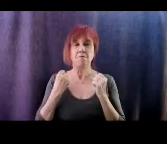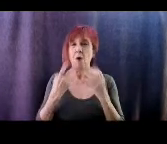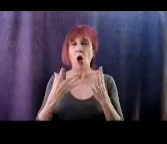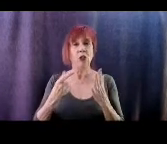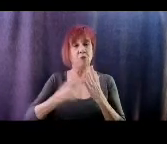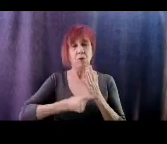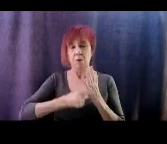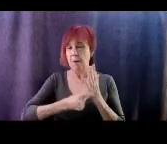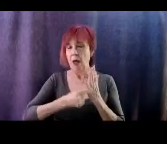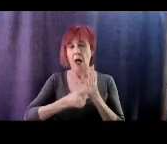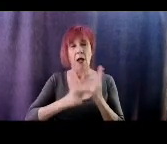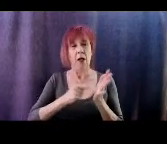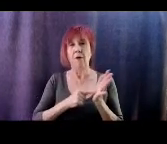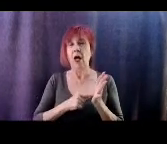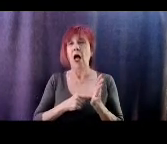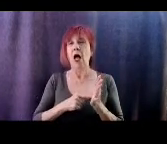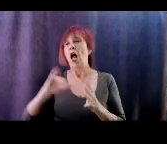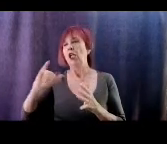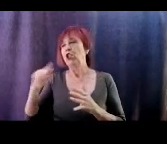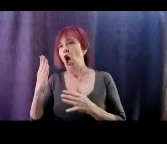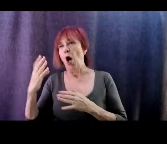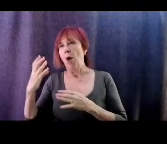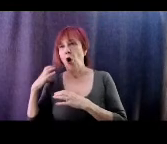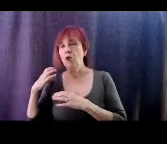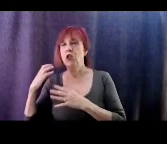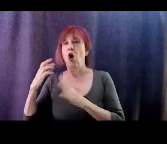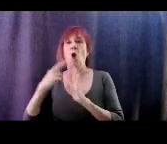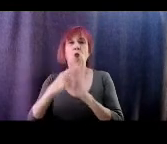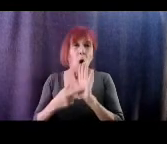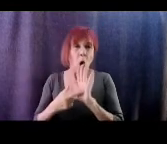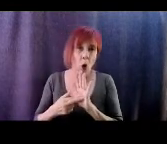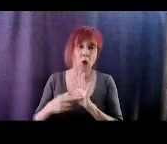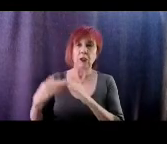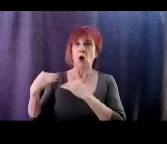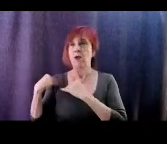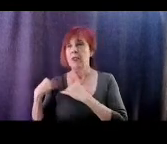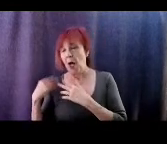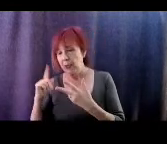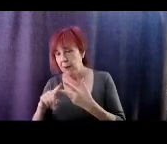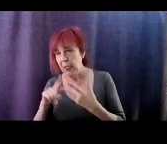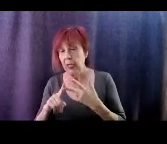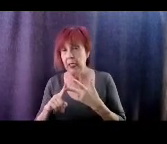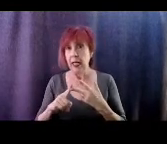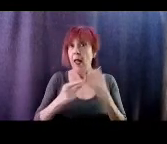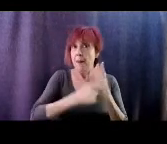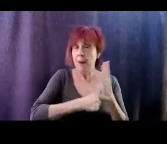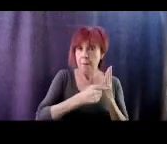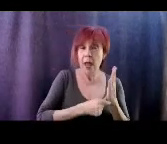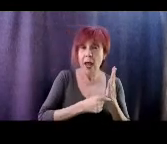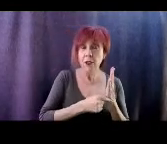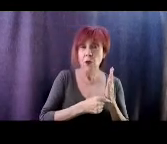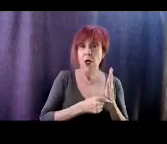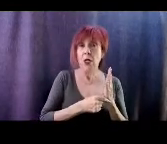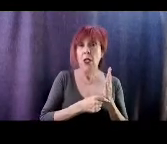on job coach roles and responsibilities. The copy of the manual is located in the